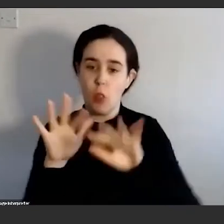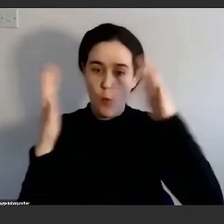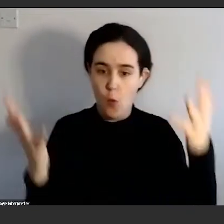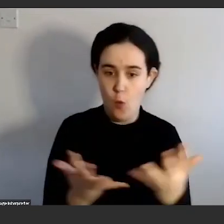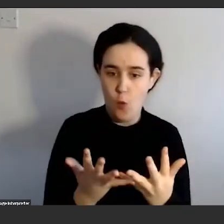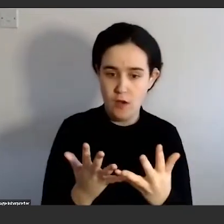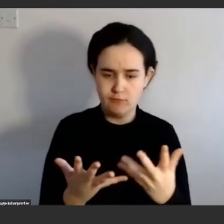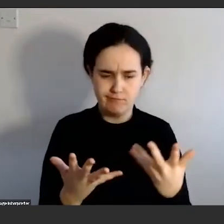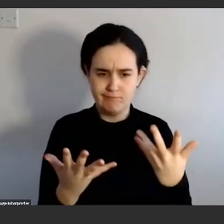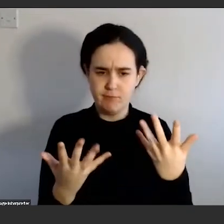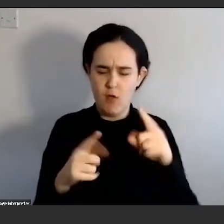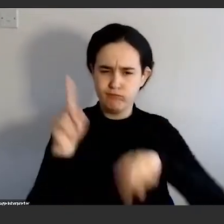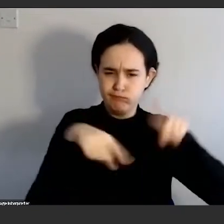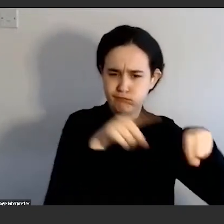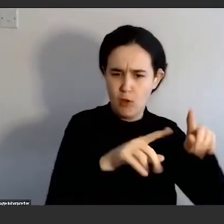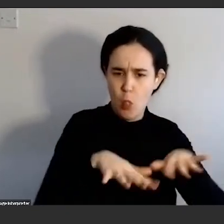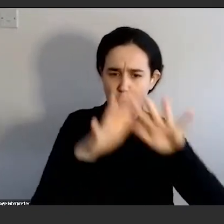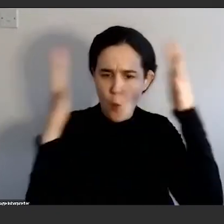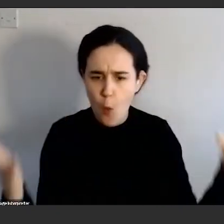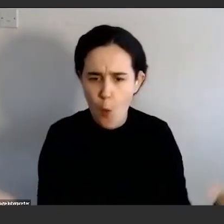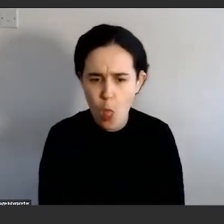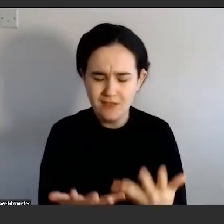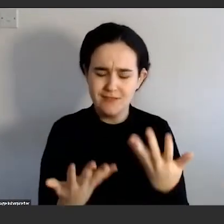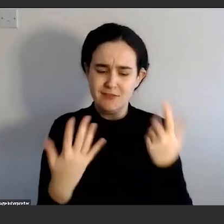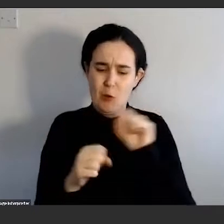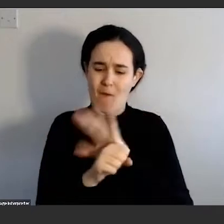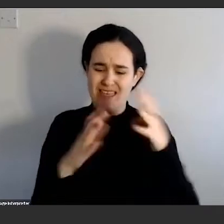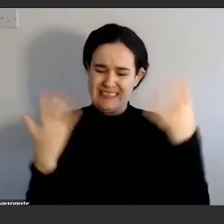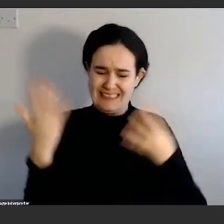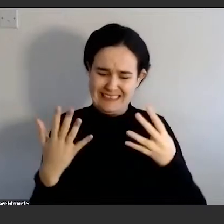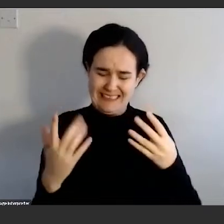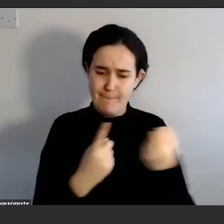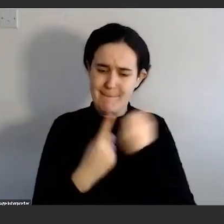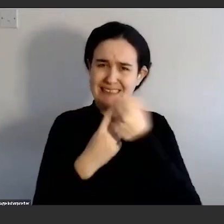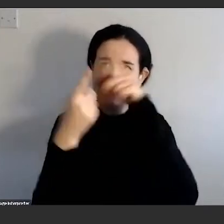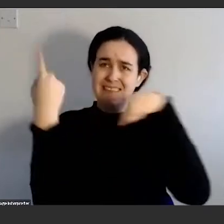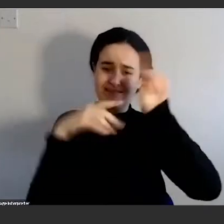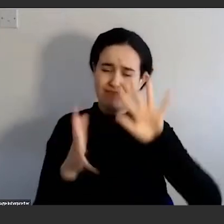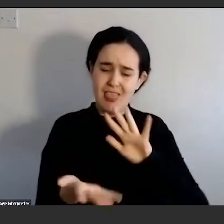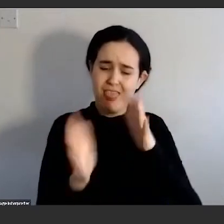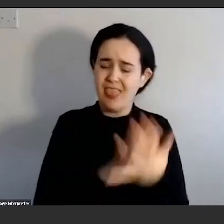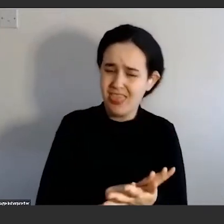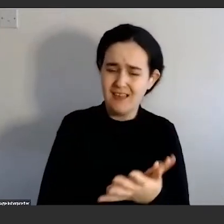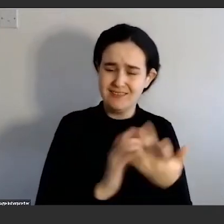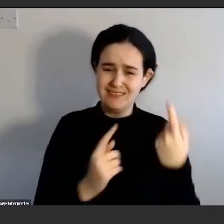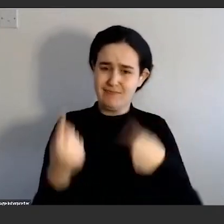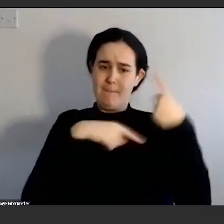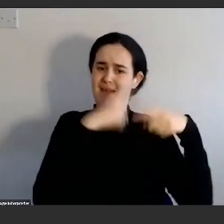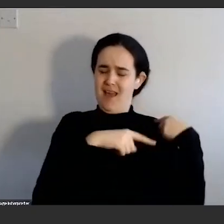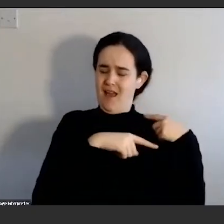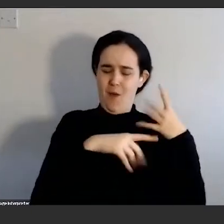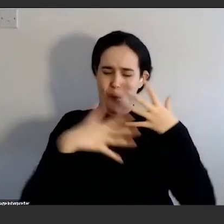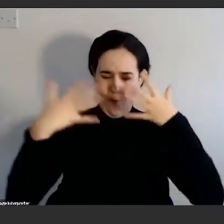to healthcare. This is why we have chosen disability inclusion in the health sector as the topic for this